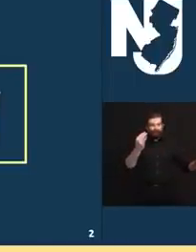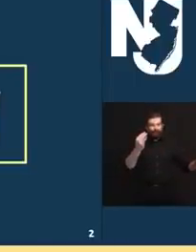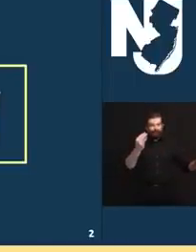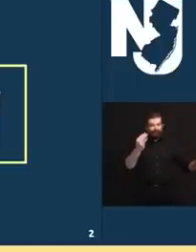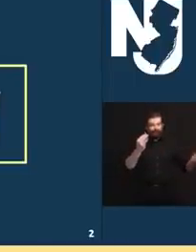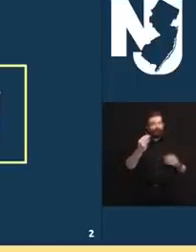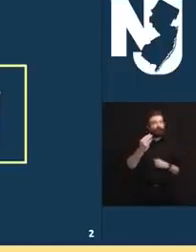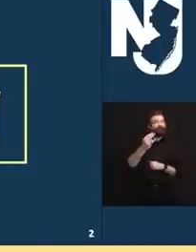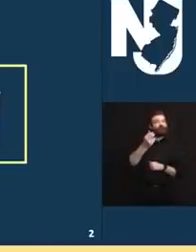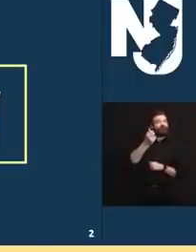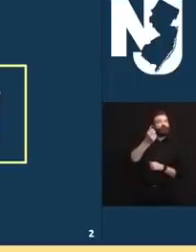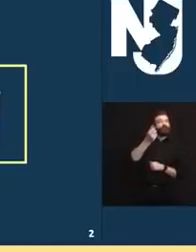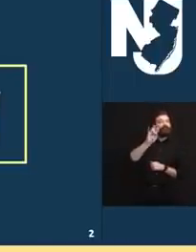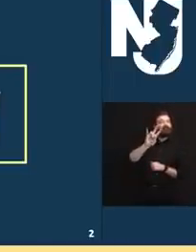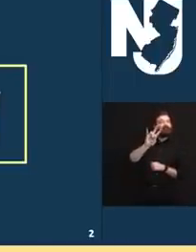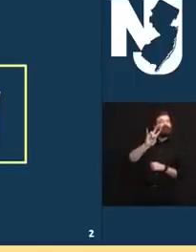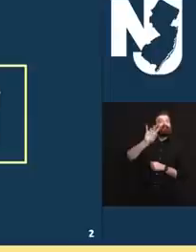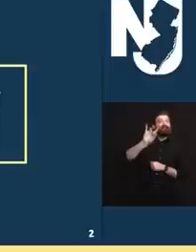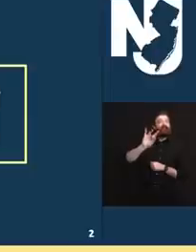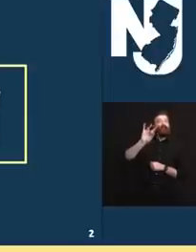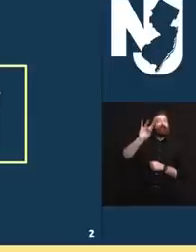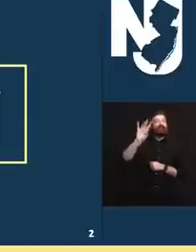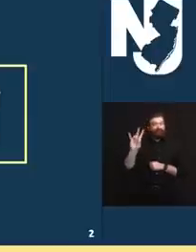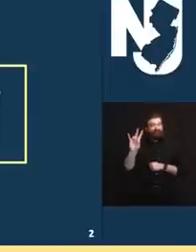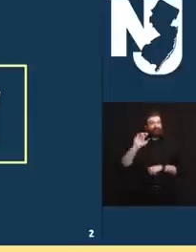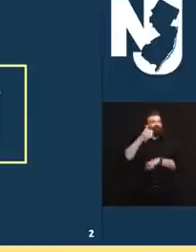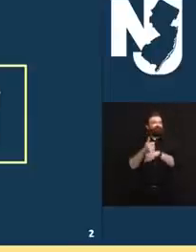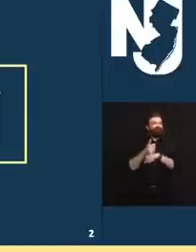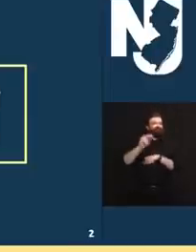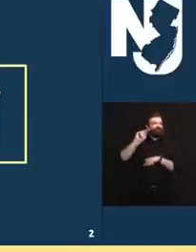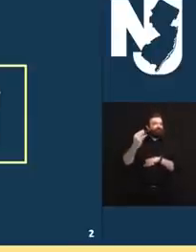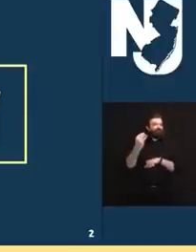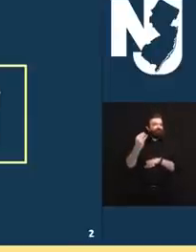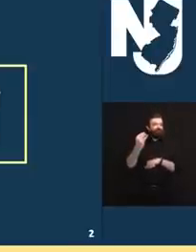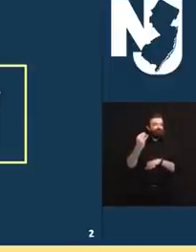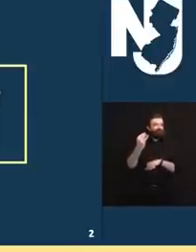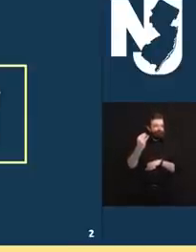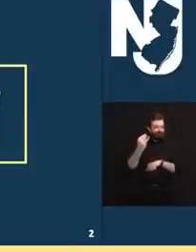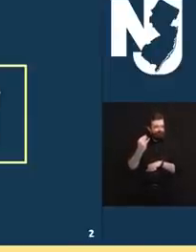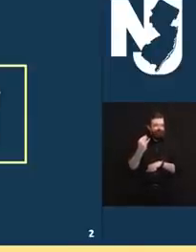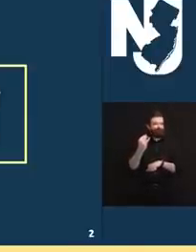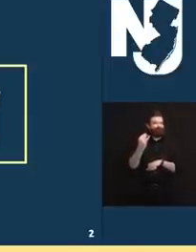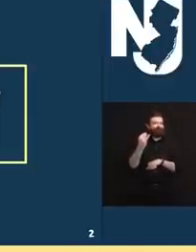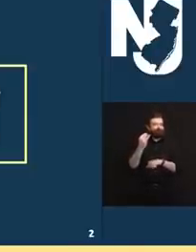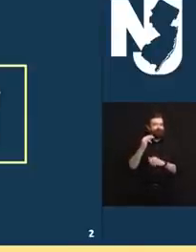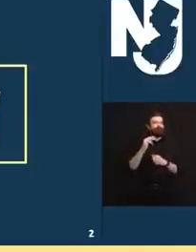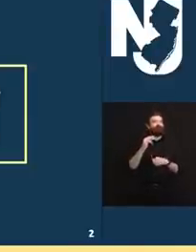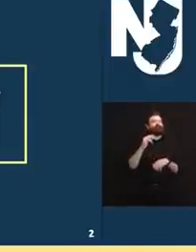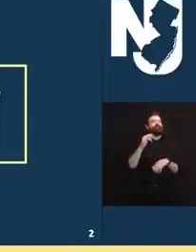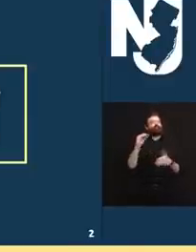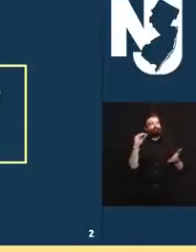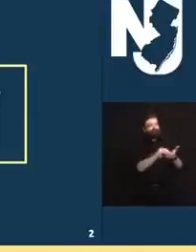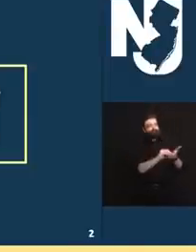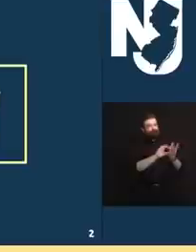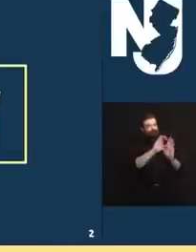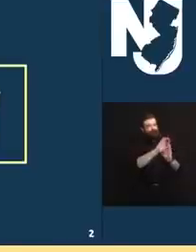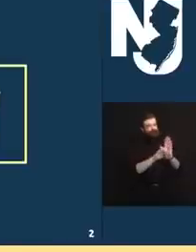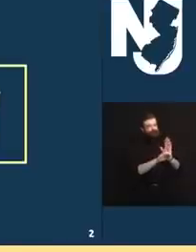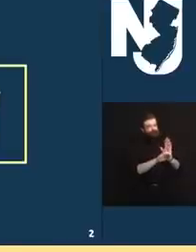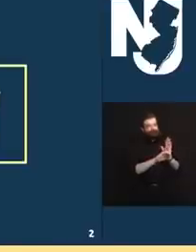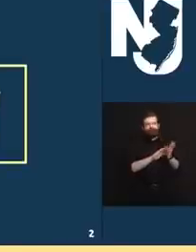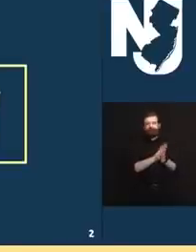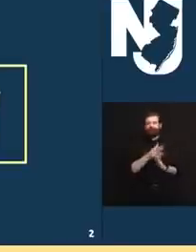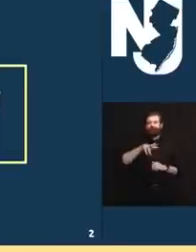Jersey ratified the Constitution and became our nation's third state. I'll resist any